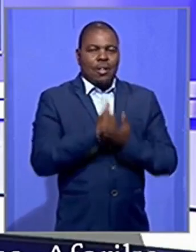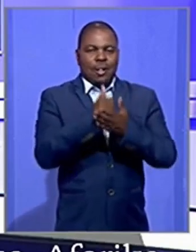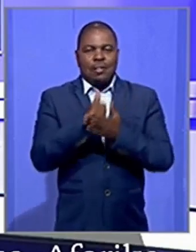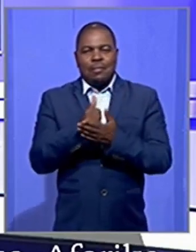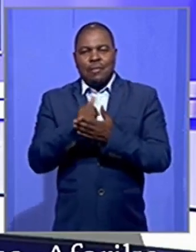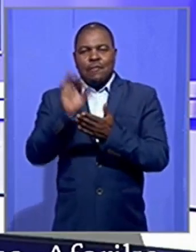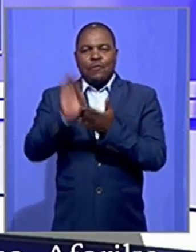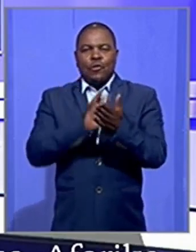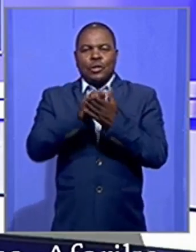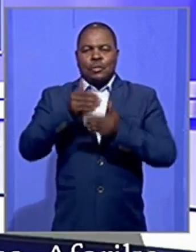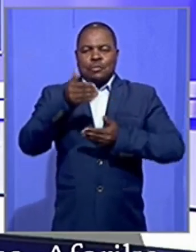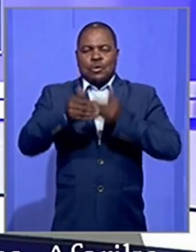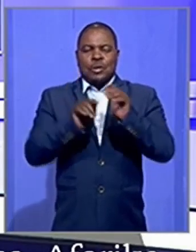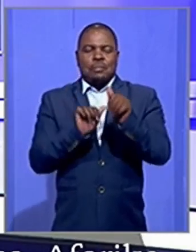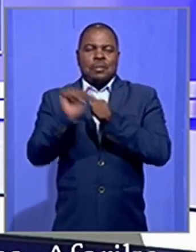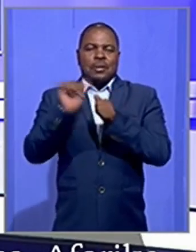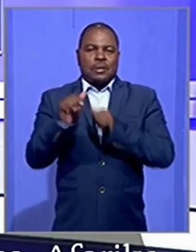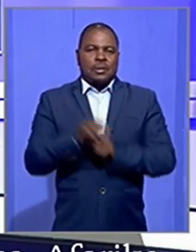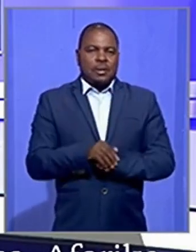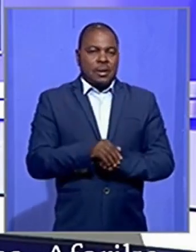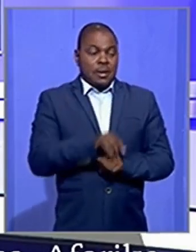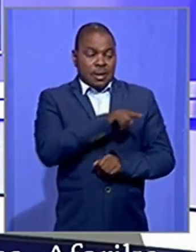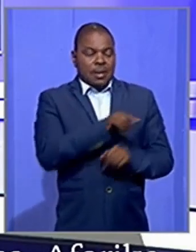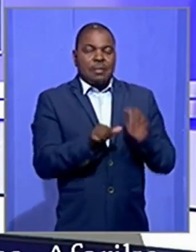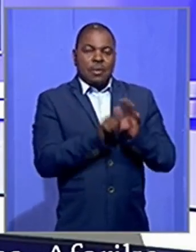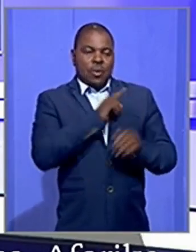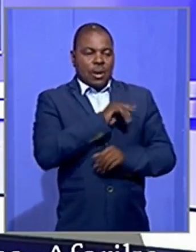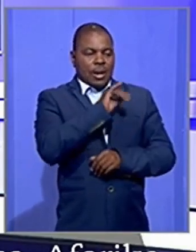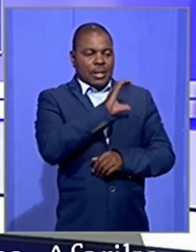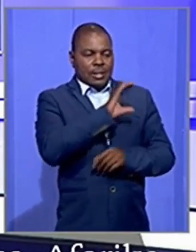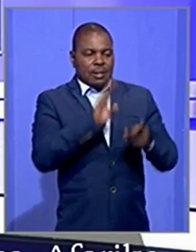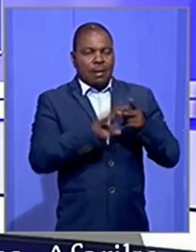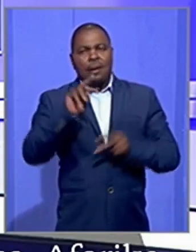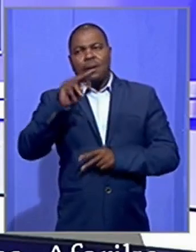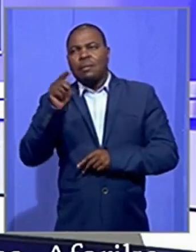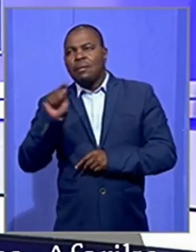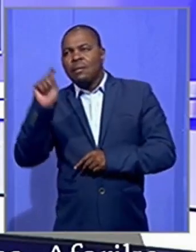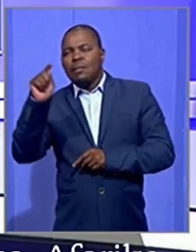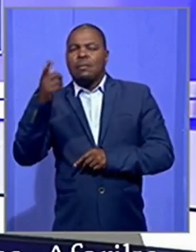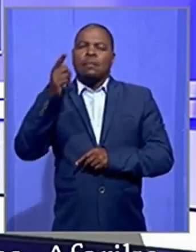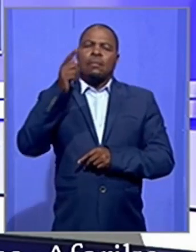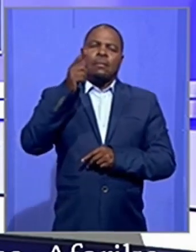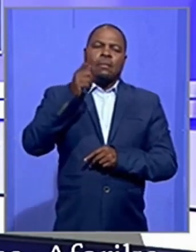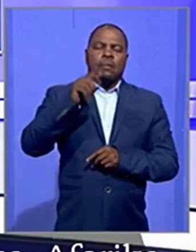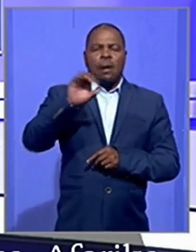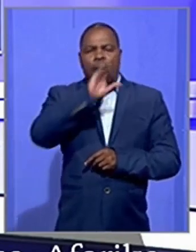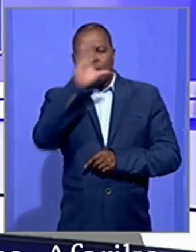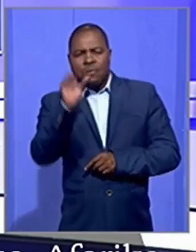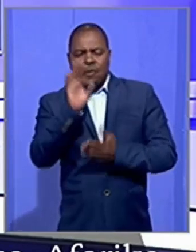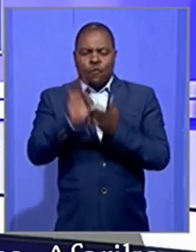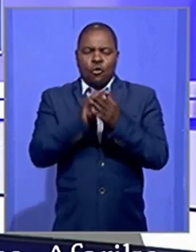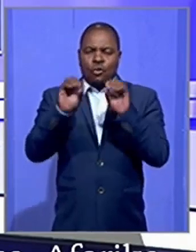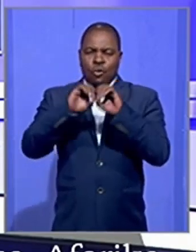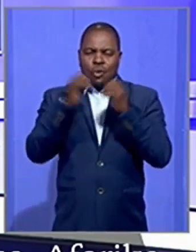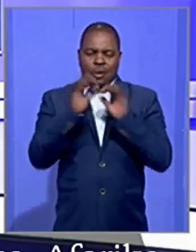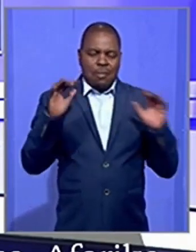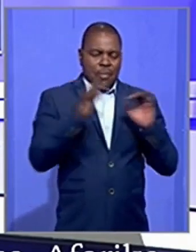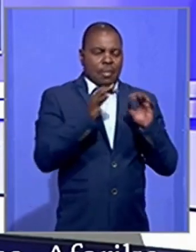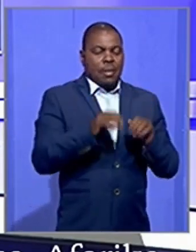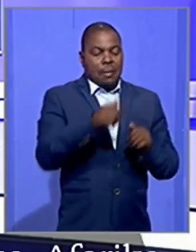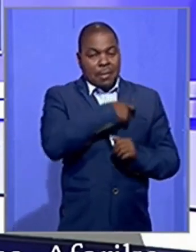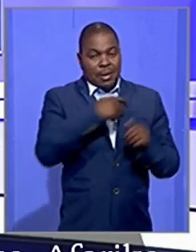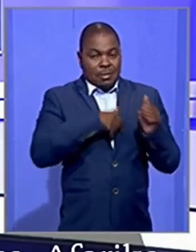molaetsa o botlhokwa jaaka fa IEC le makala a mangwe a ditlhopho go tswa mo kontinenteng a ne a kopane. Motlatsa moporesidente Paul Mashatile o